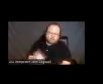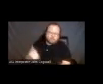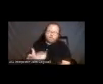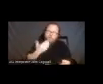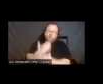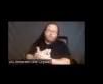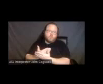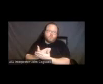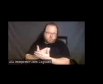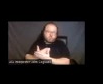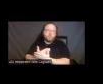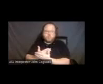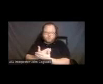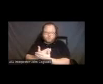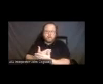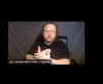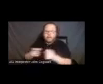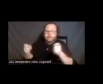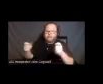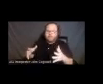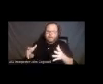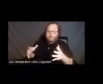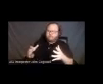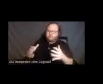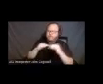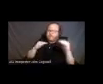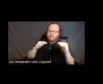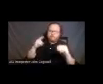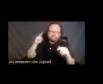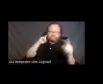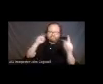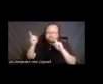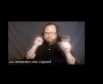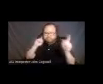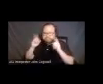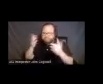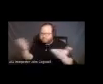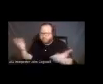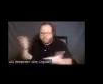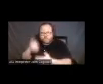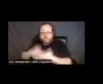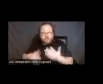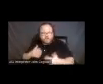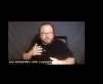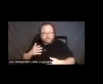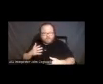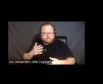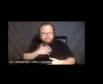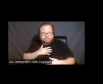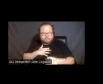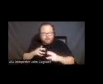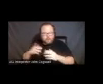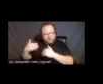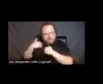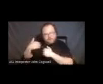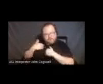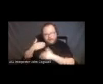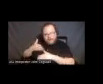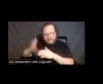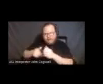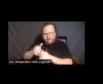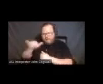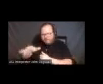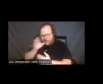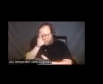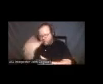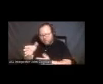to be at the administrative level and hear the things that my administrative responsibilities end up in that direct